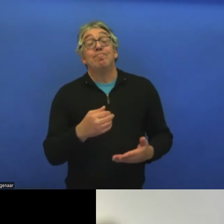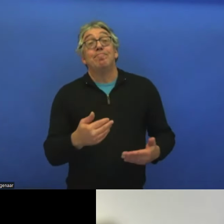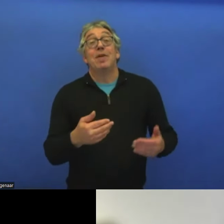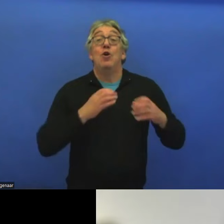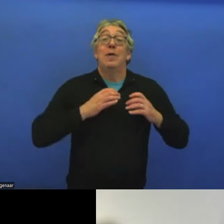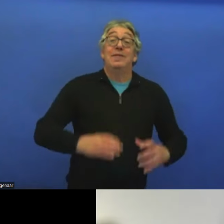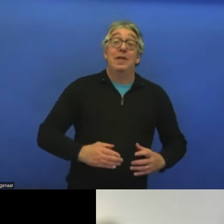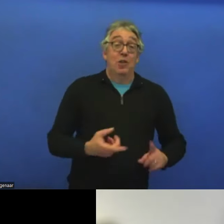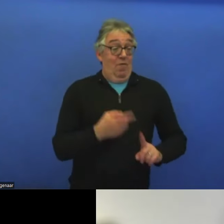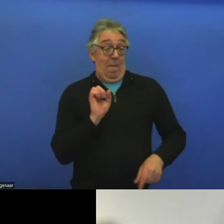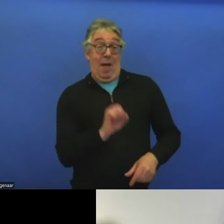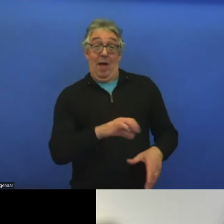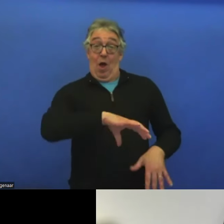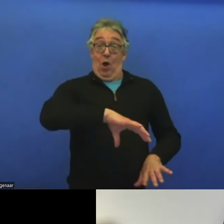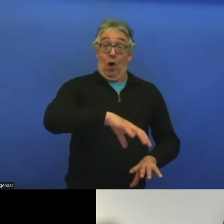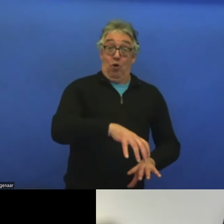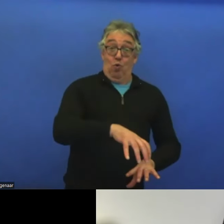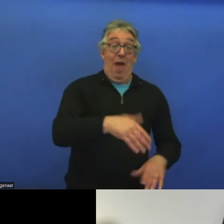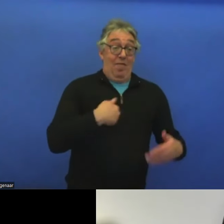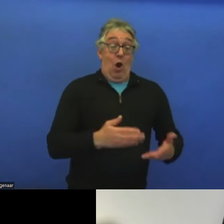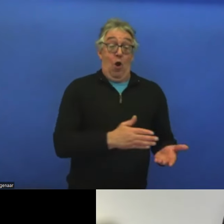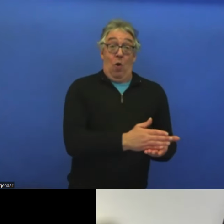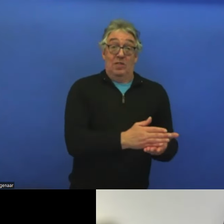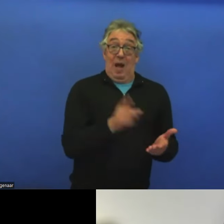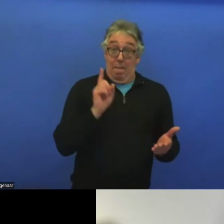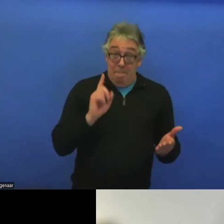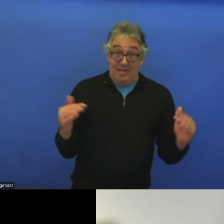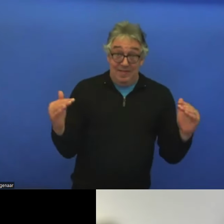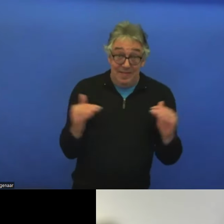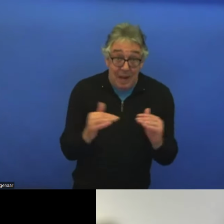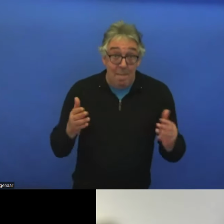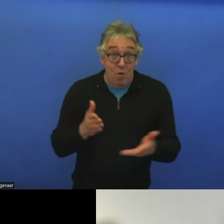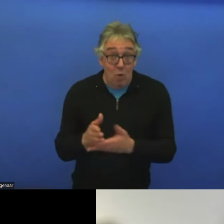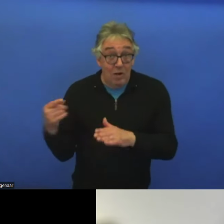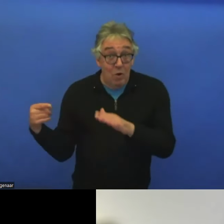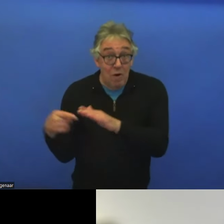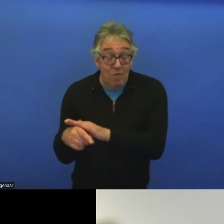a question for debate as well at a global level. But